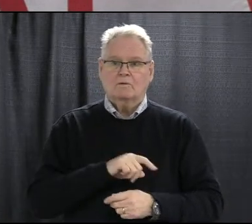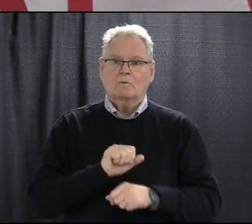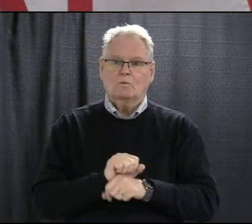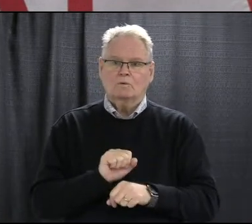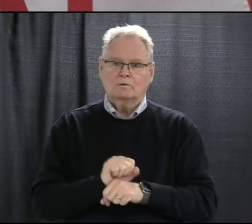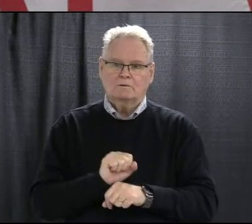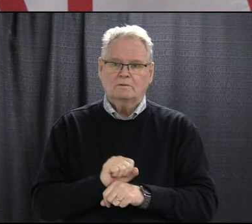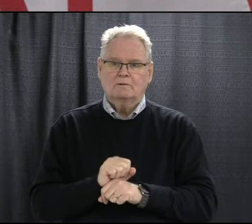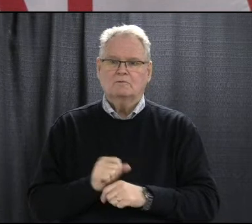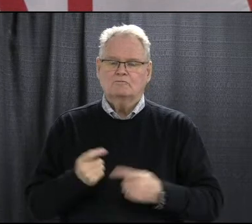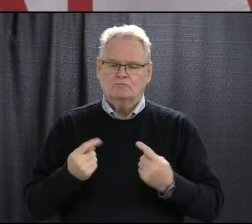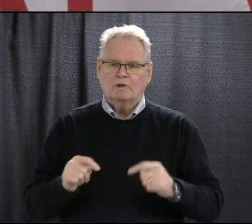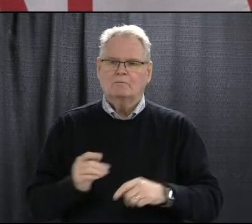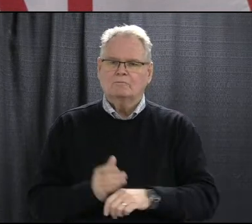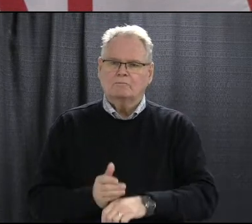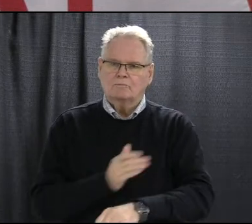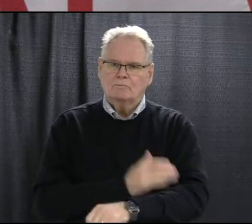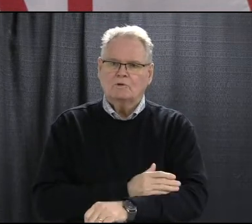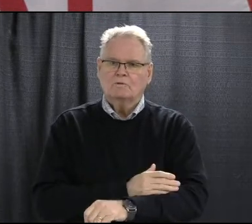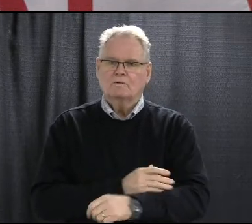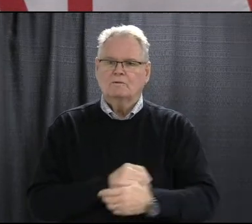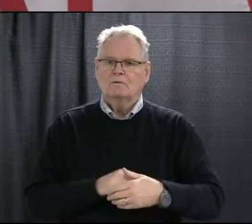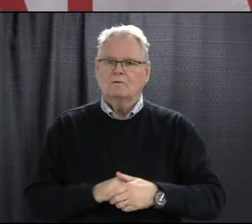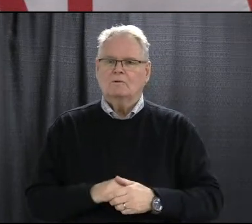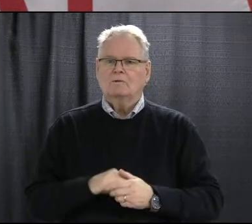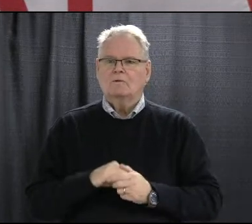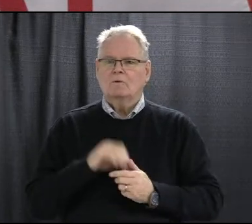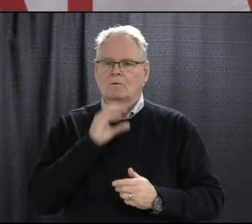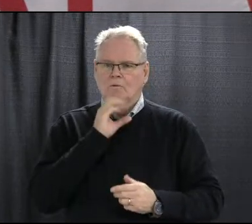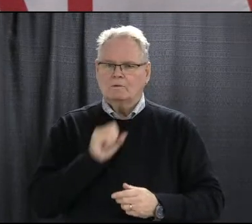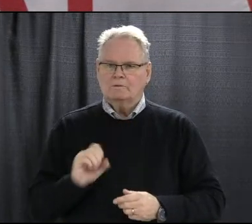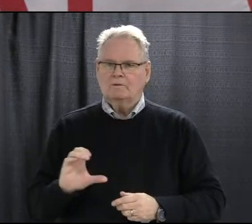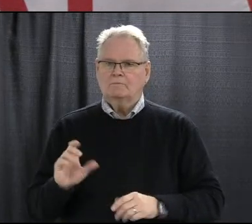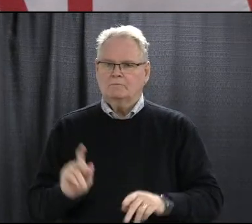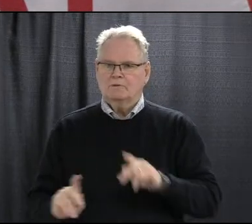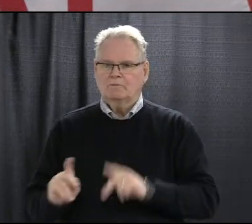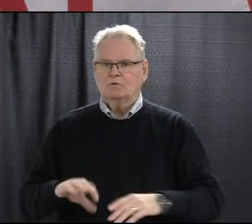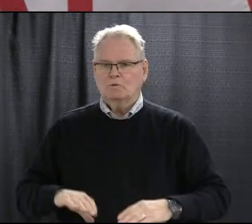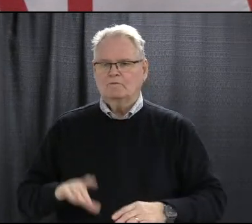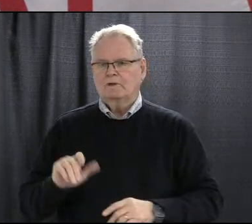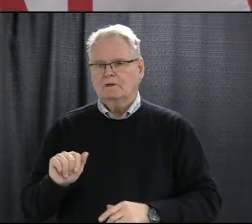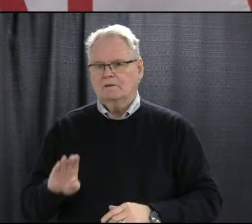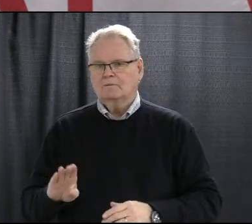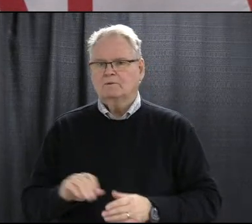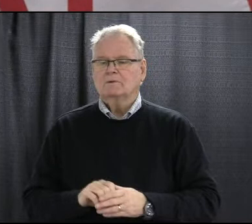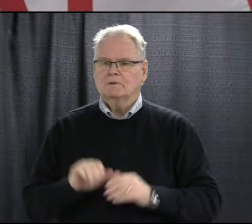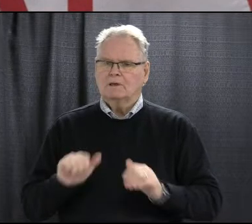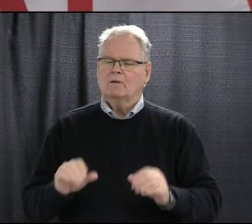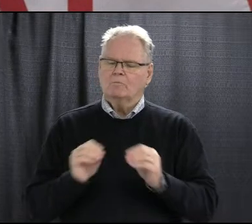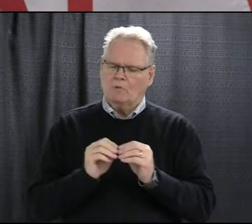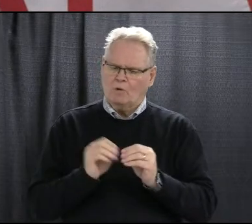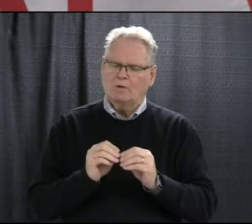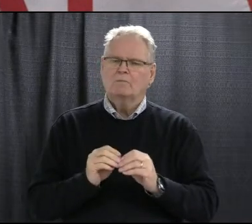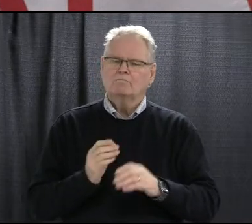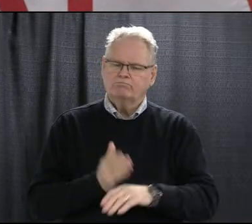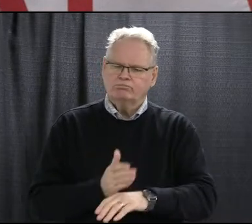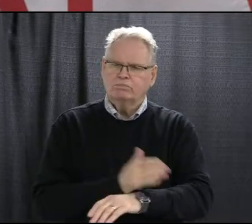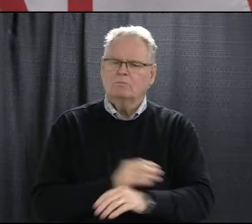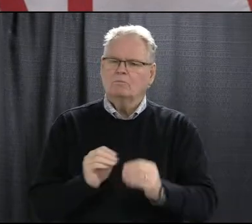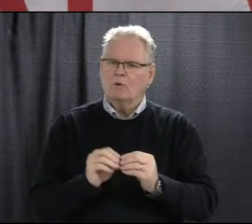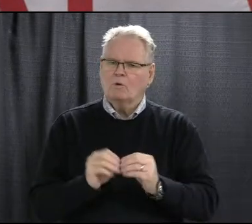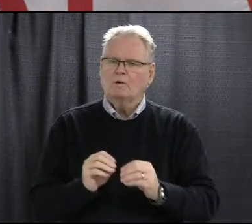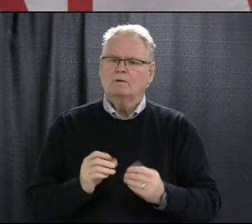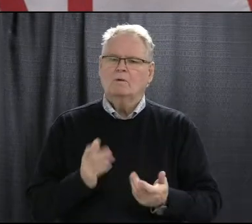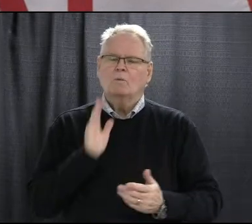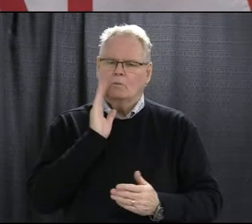adults. But we know that we can do more, and we will do more. Today, we're